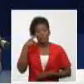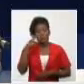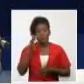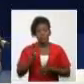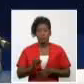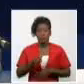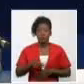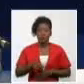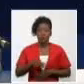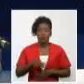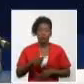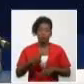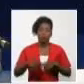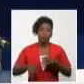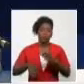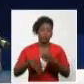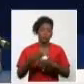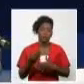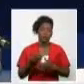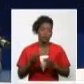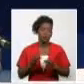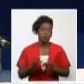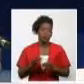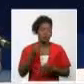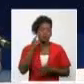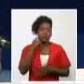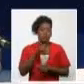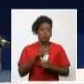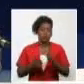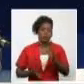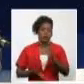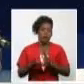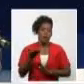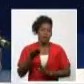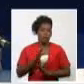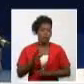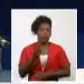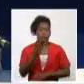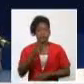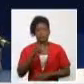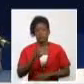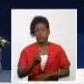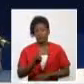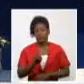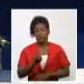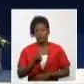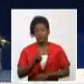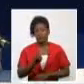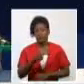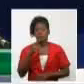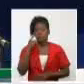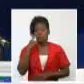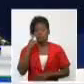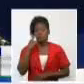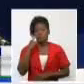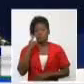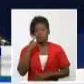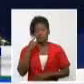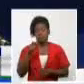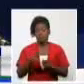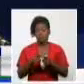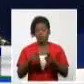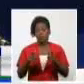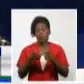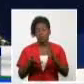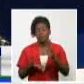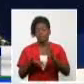In terms of the migratory flow, yesterday 122 travelers entered our country. 121